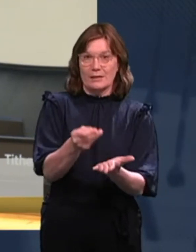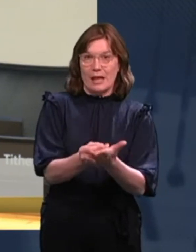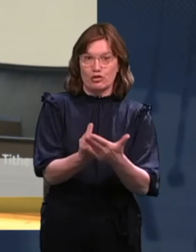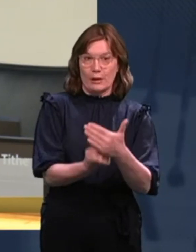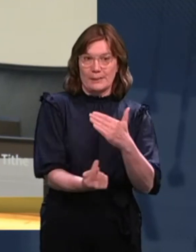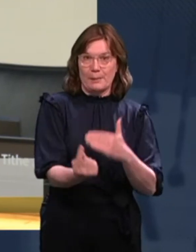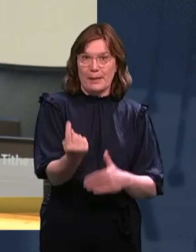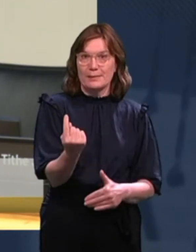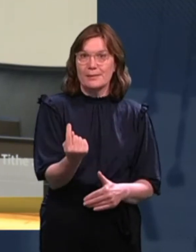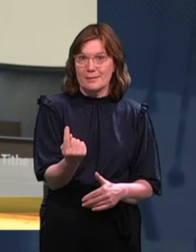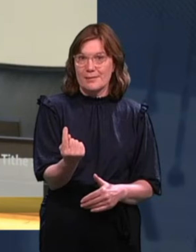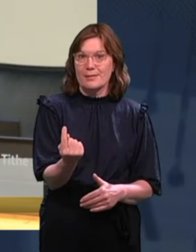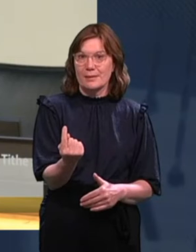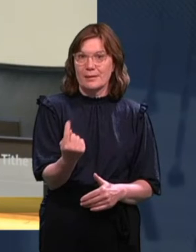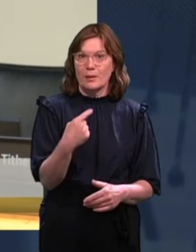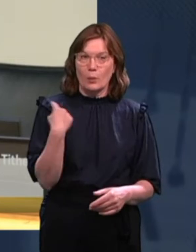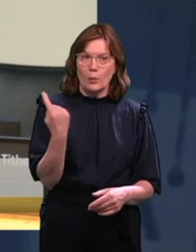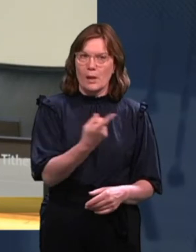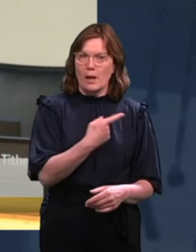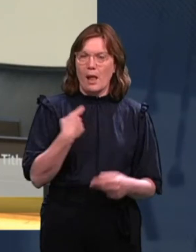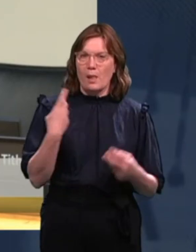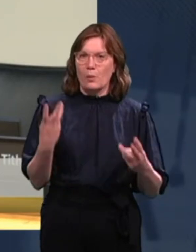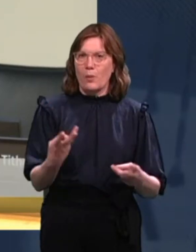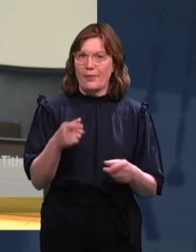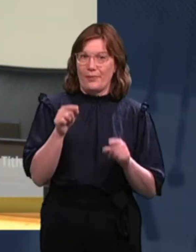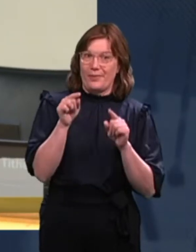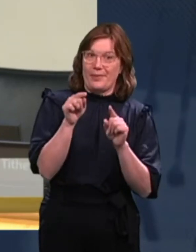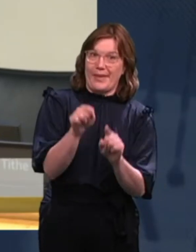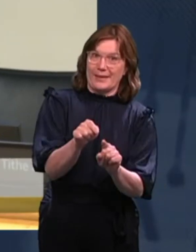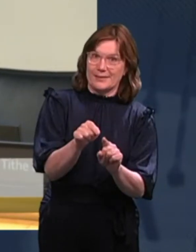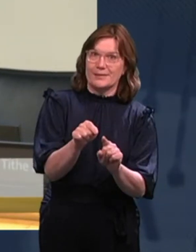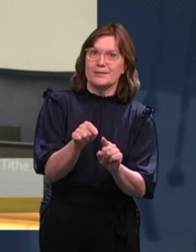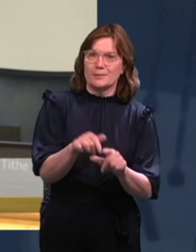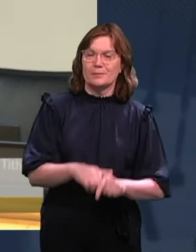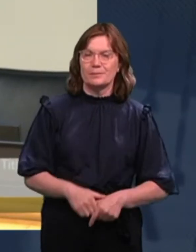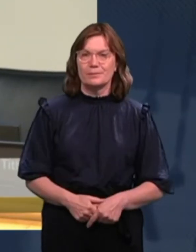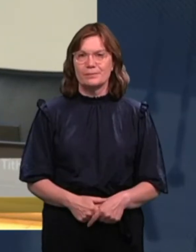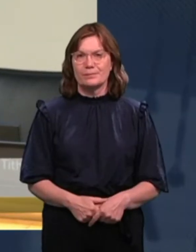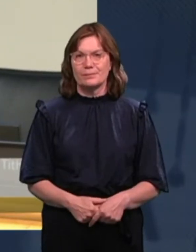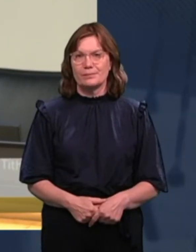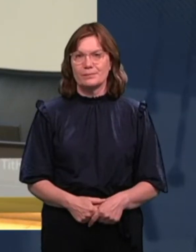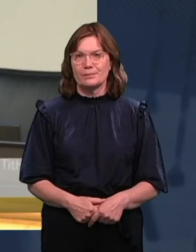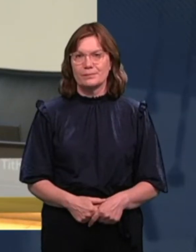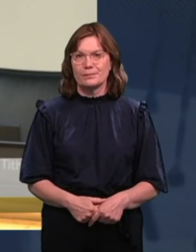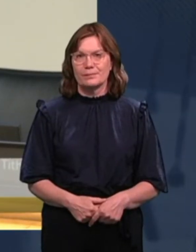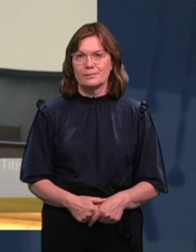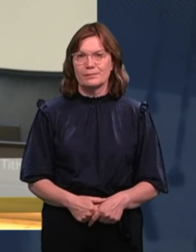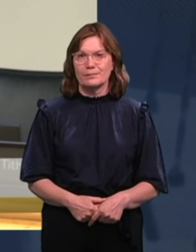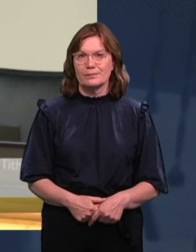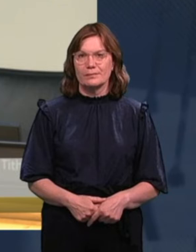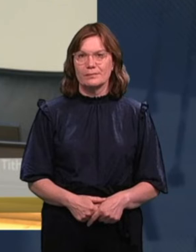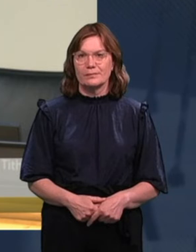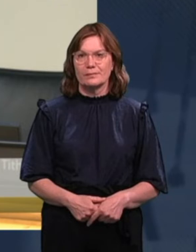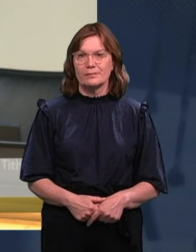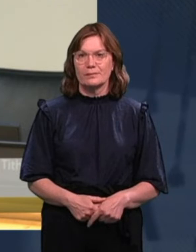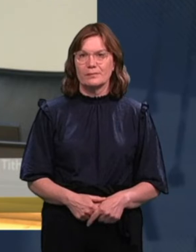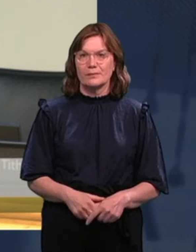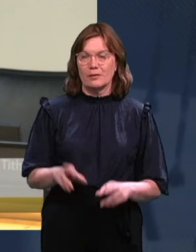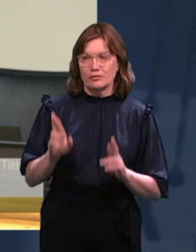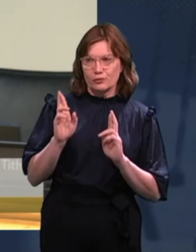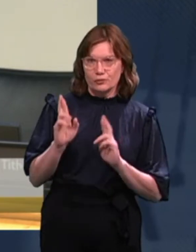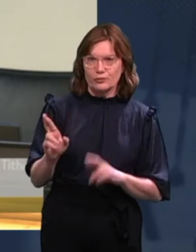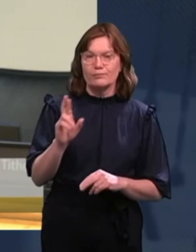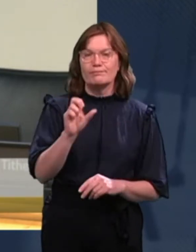and I think we're all working towards the same thing. And it's really good as well for, like Senator Flynn's points, I